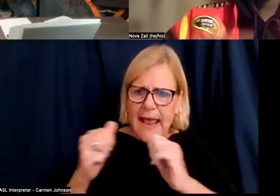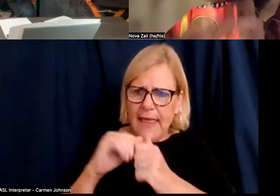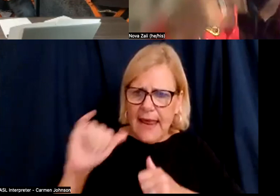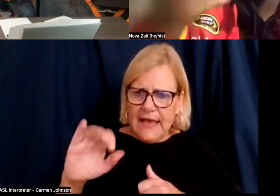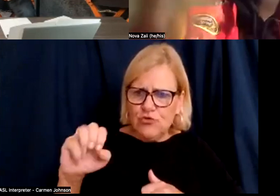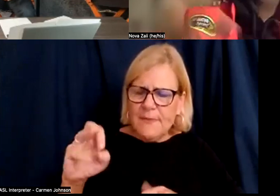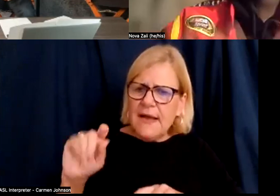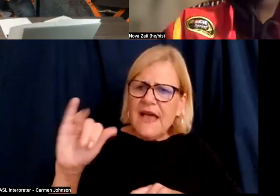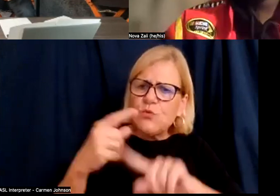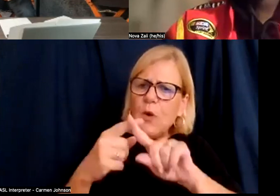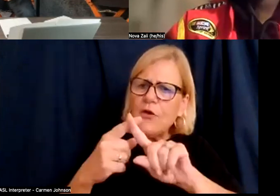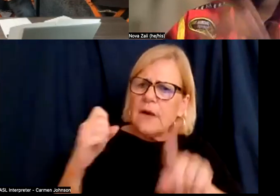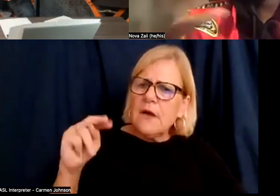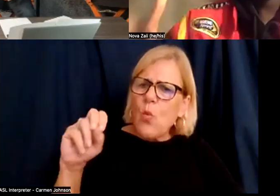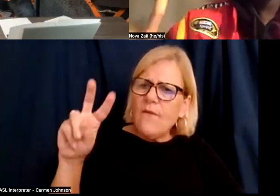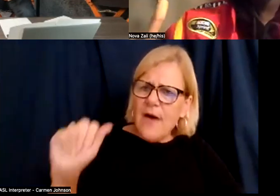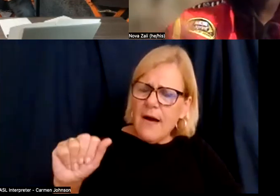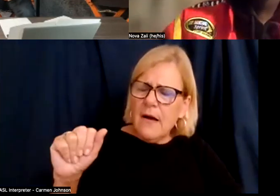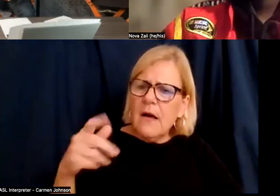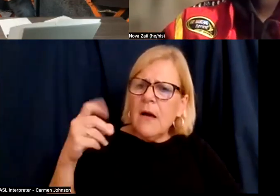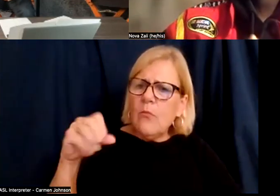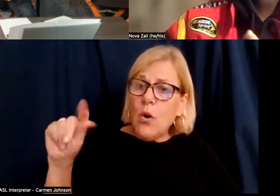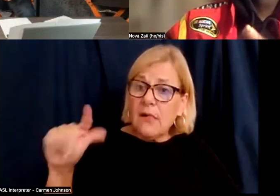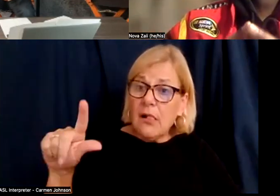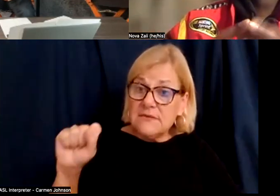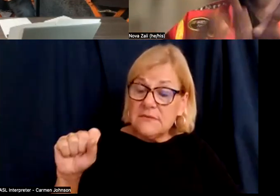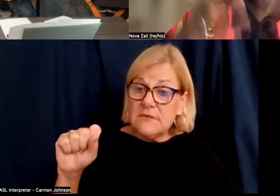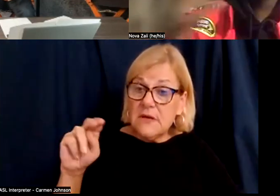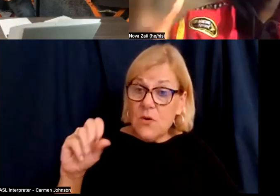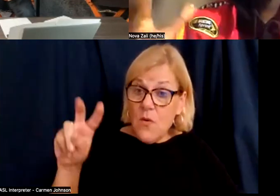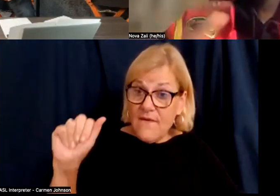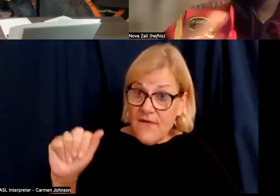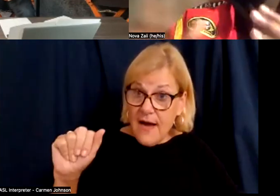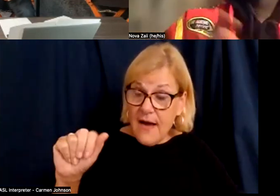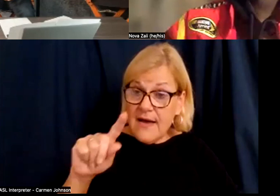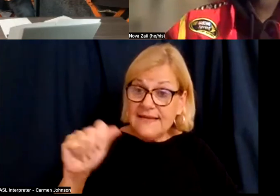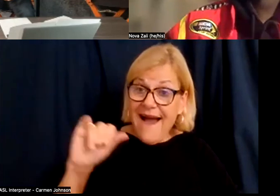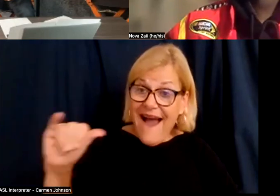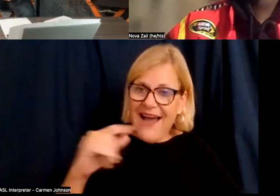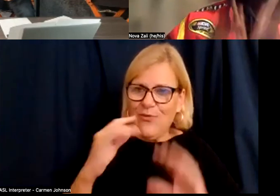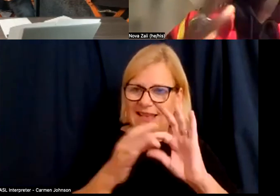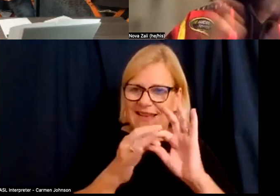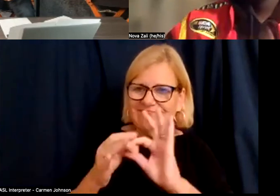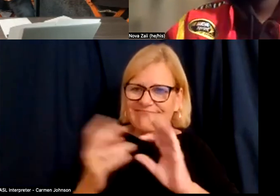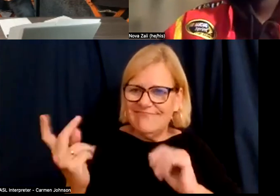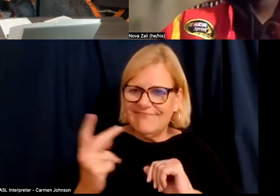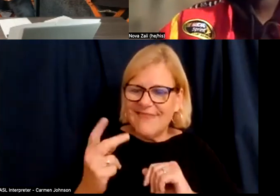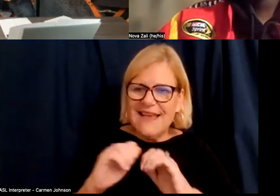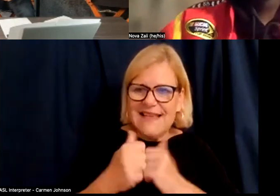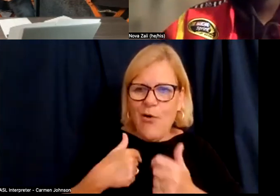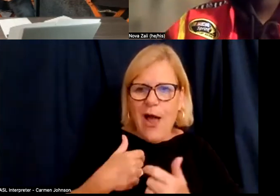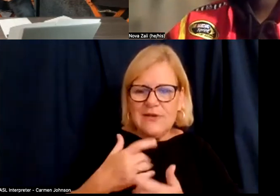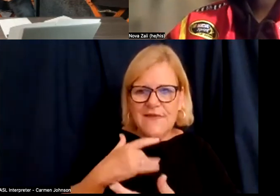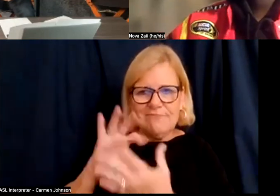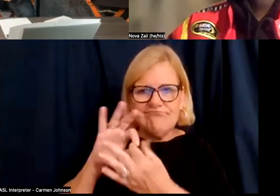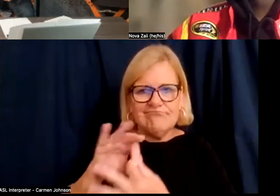that's where that Nova kind of comes out. So the Nova portals, you know, and Nova Zaii, they kind of go hand in hand. That's kind of how I was resonating with